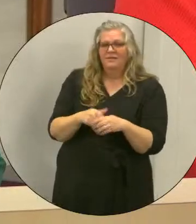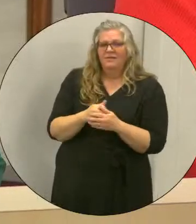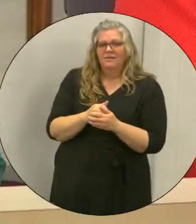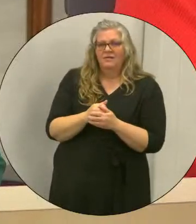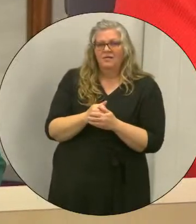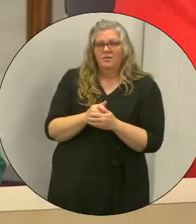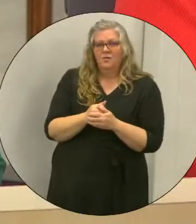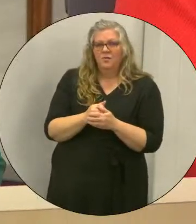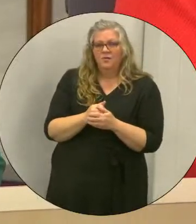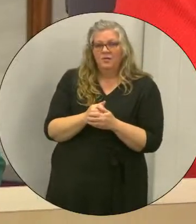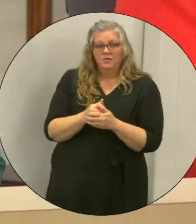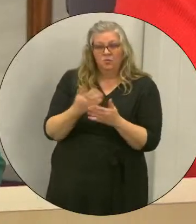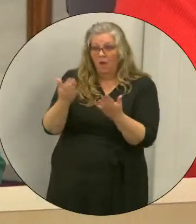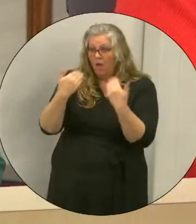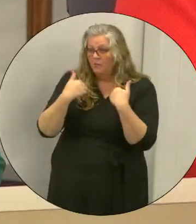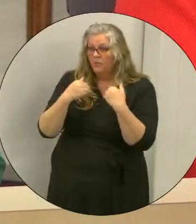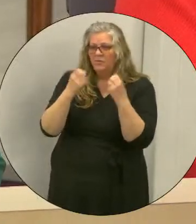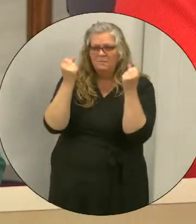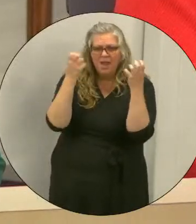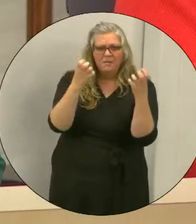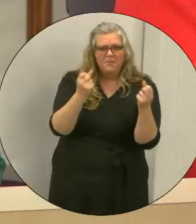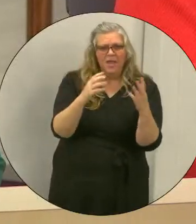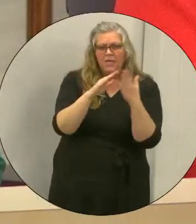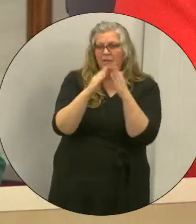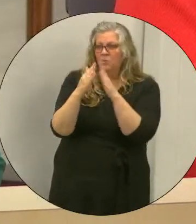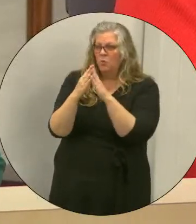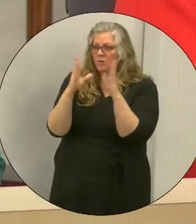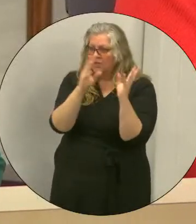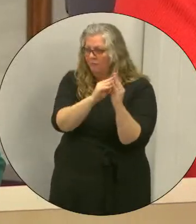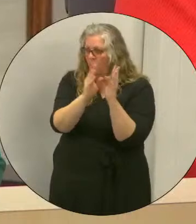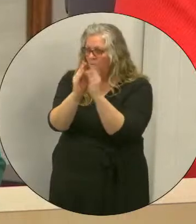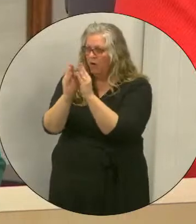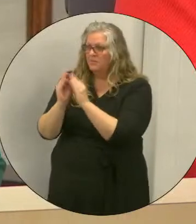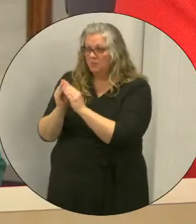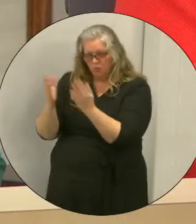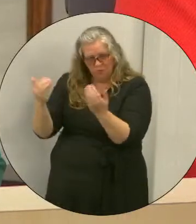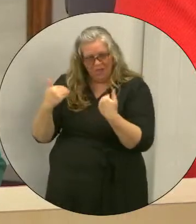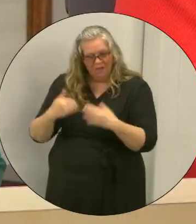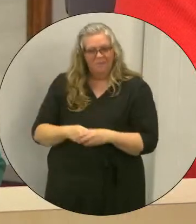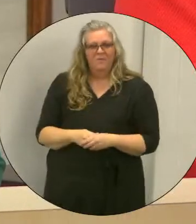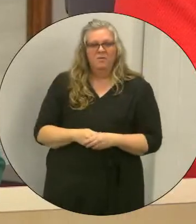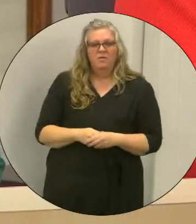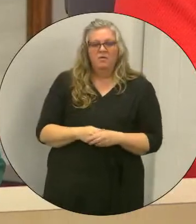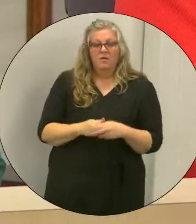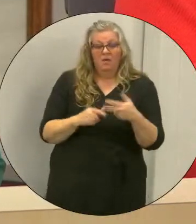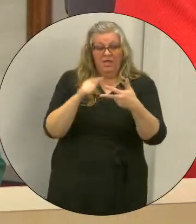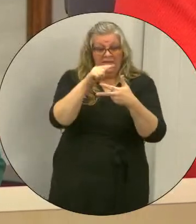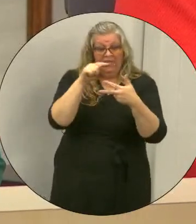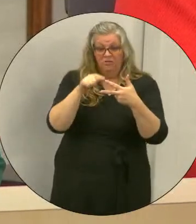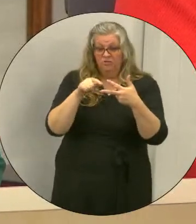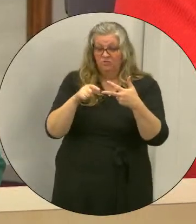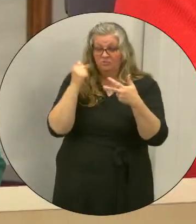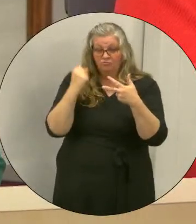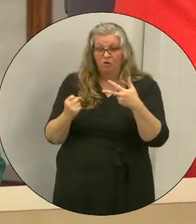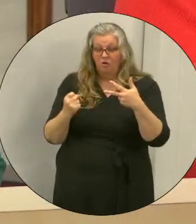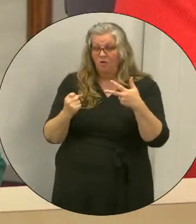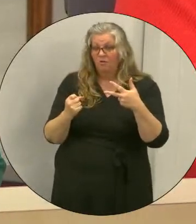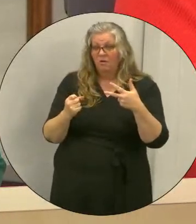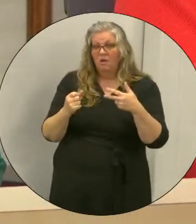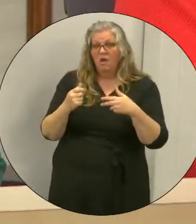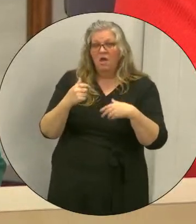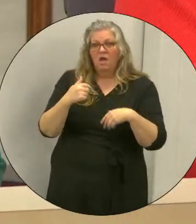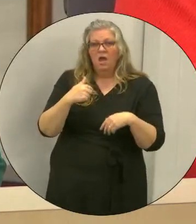community forums, you did with flying colors. Like I said, each one of them has their strength. I will reserve my